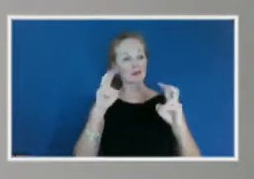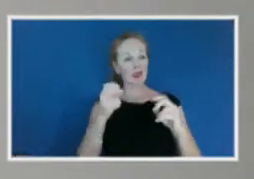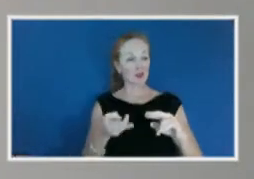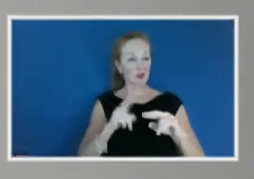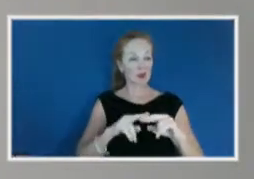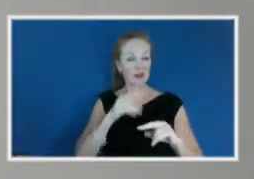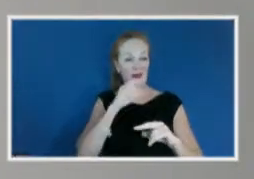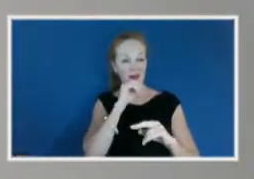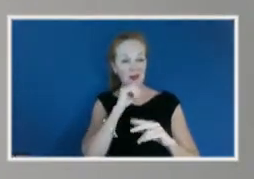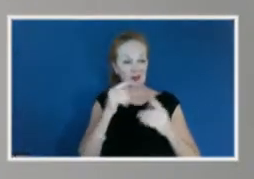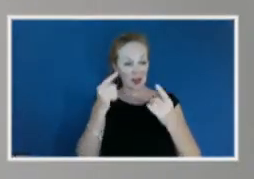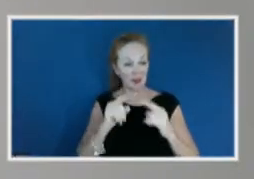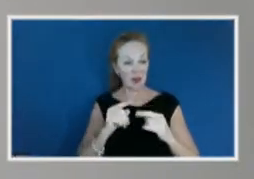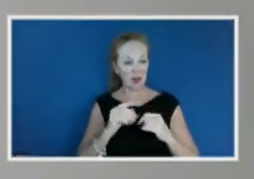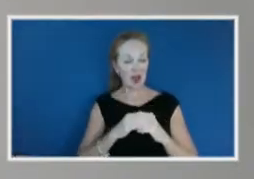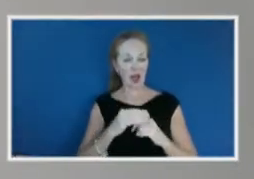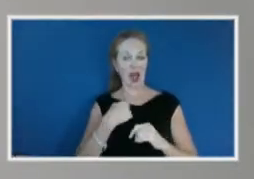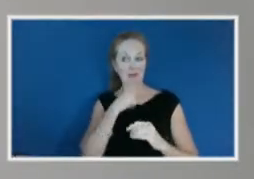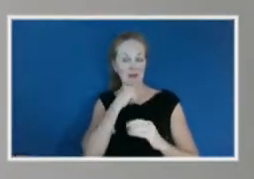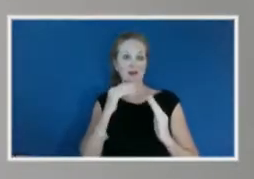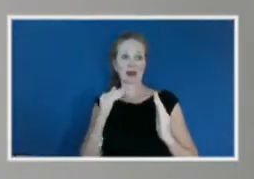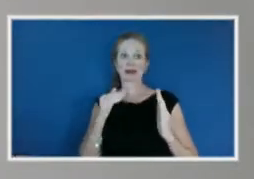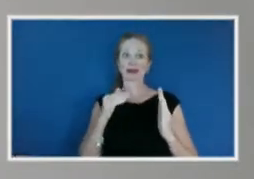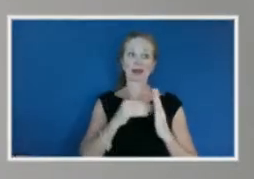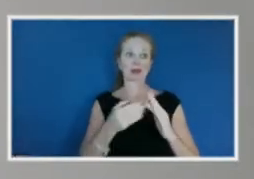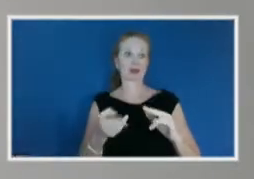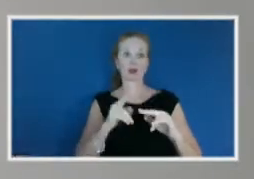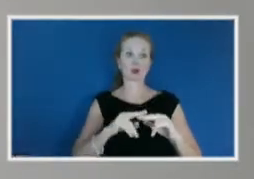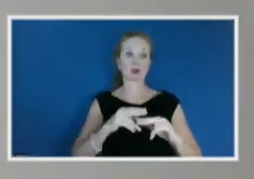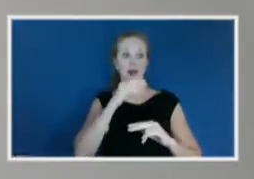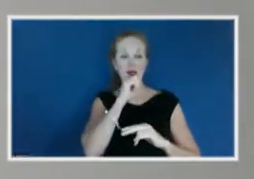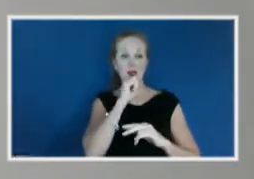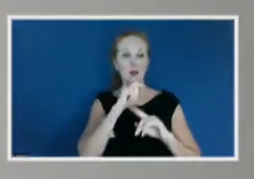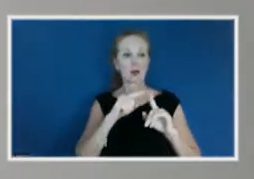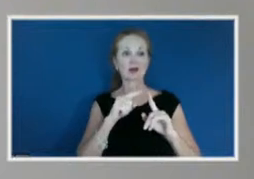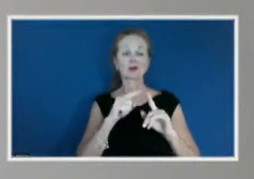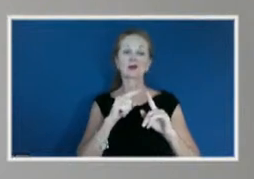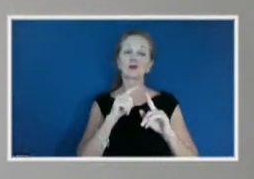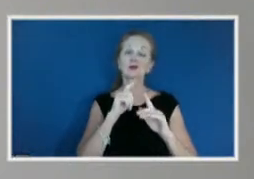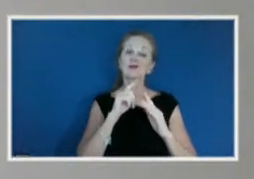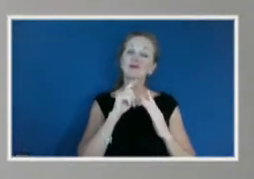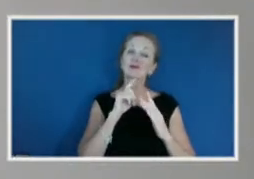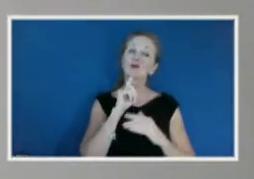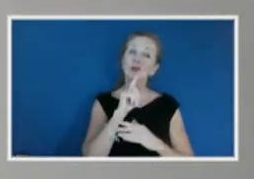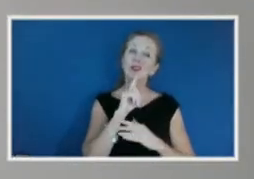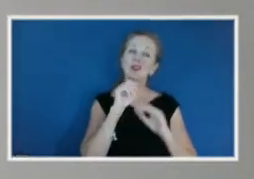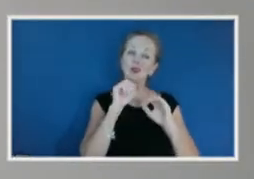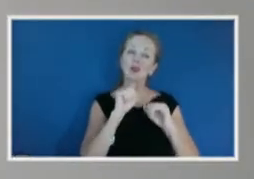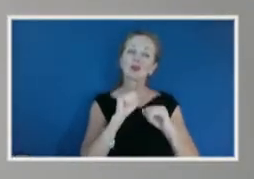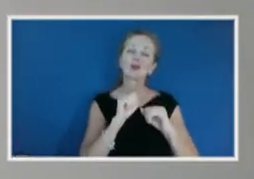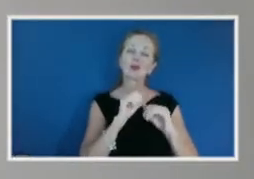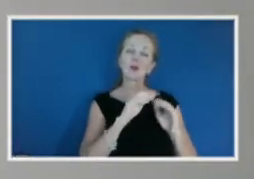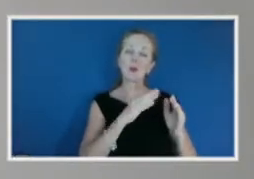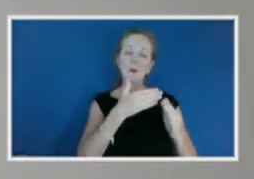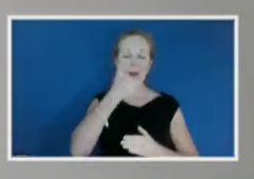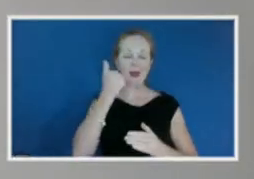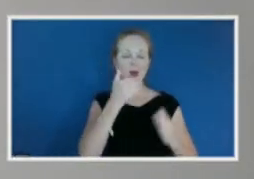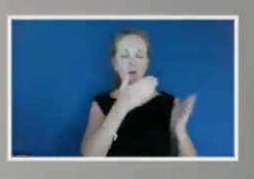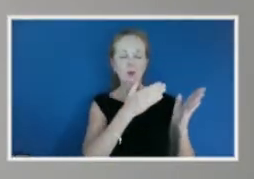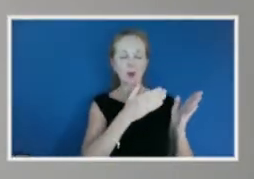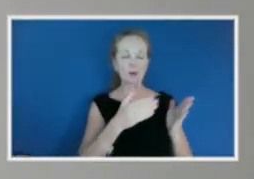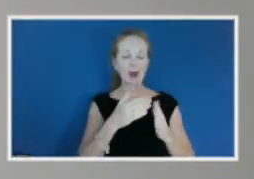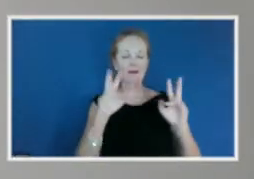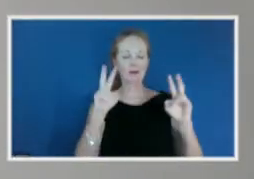at which I'm not against the raise the age, but I do think that logistically we could have done better to prepare for the raise the